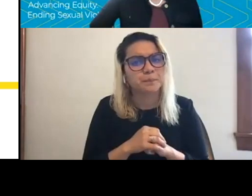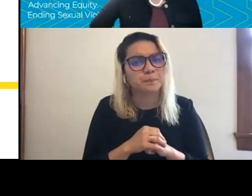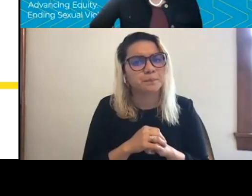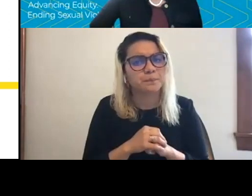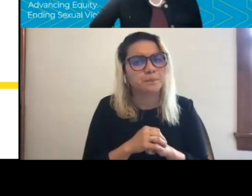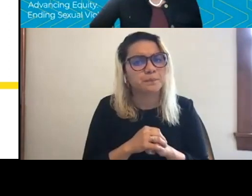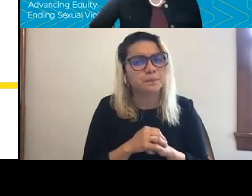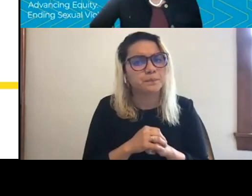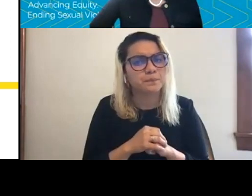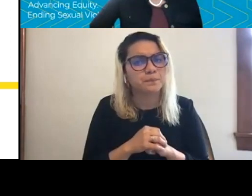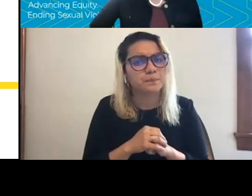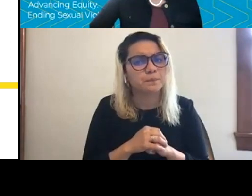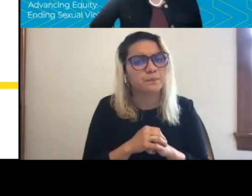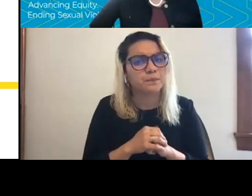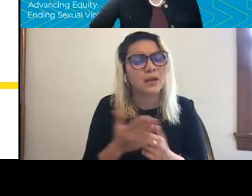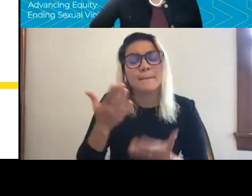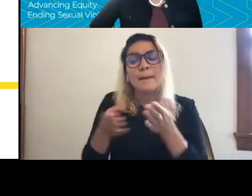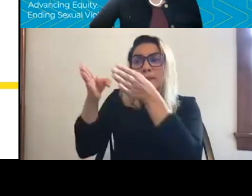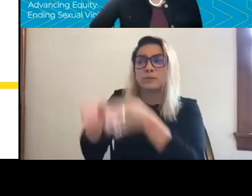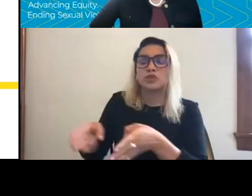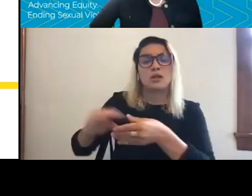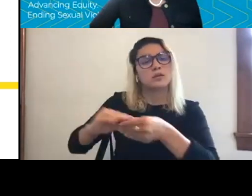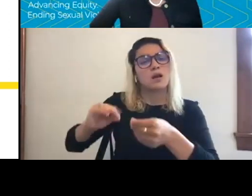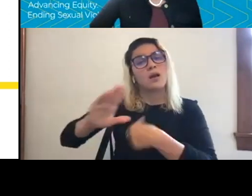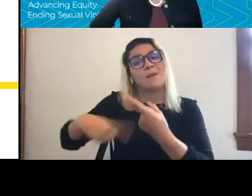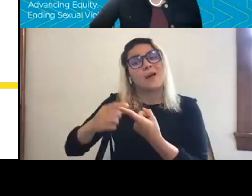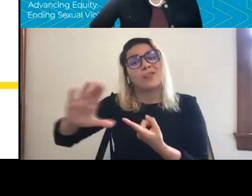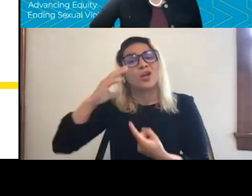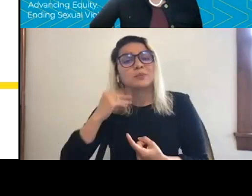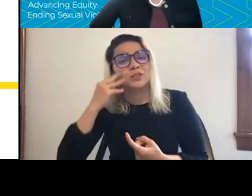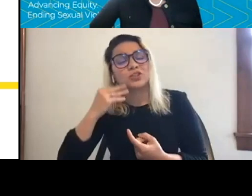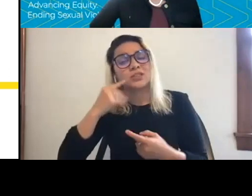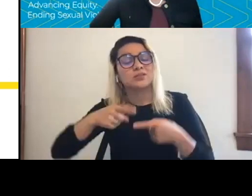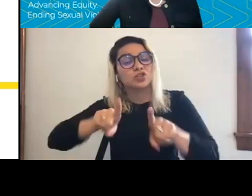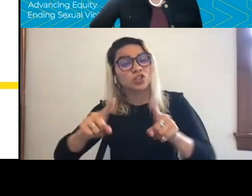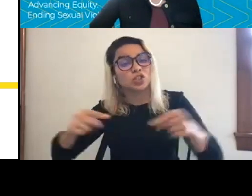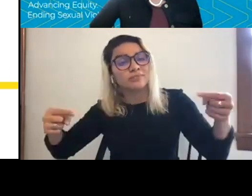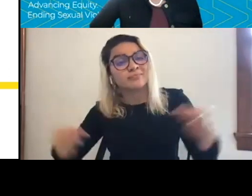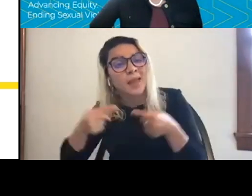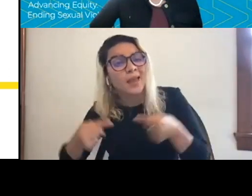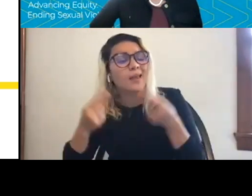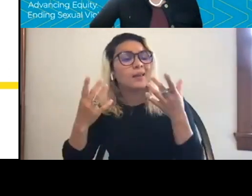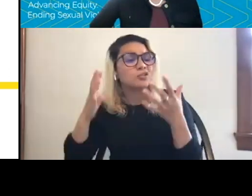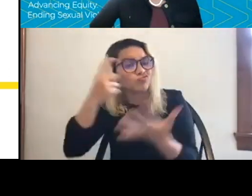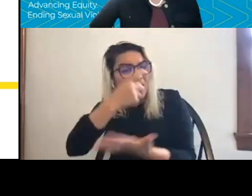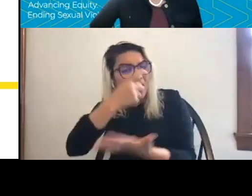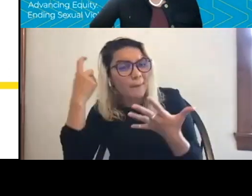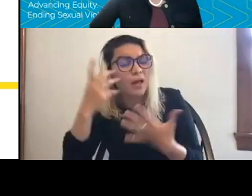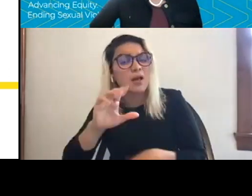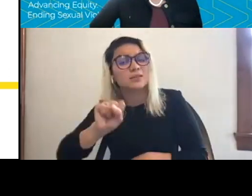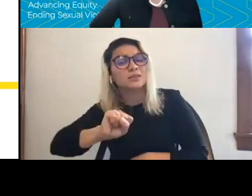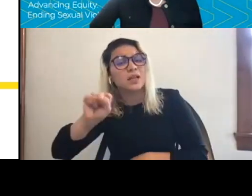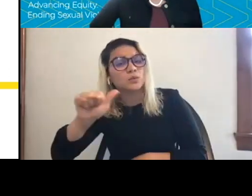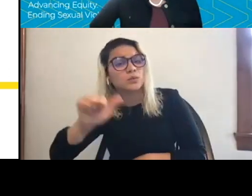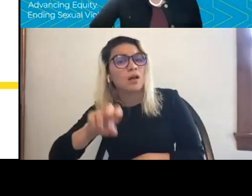talking about their own experience of pain, trauma, sexual violence, sexual assault, it is actually really empowering to connect